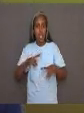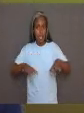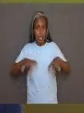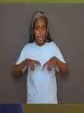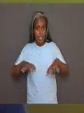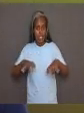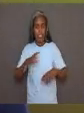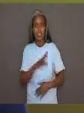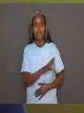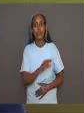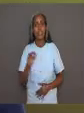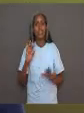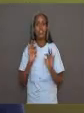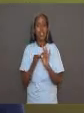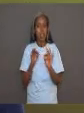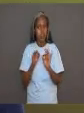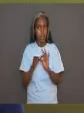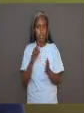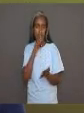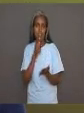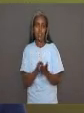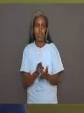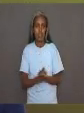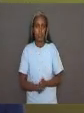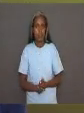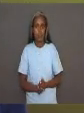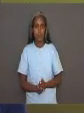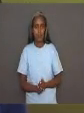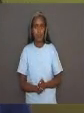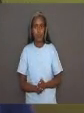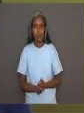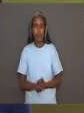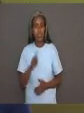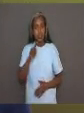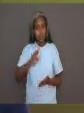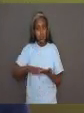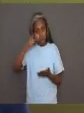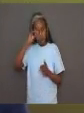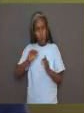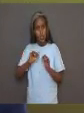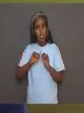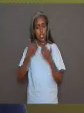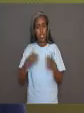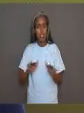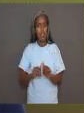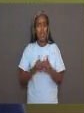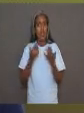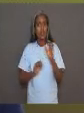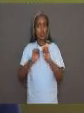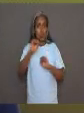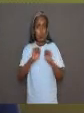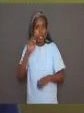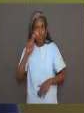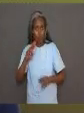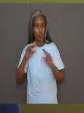analyzing and interpreting data. You learned how to compare 2